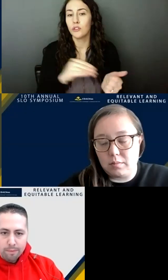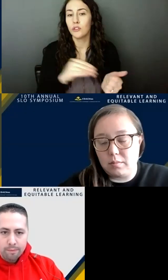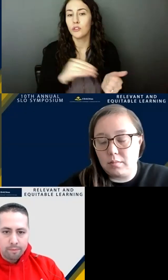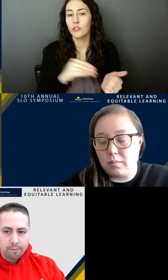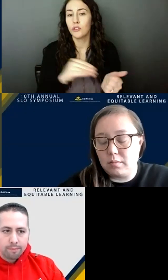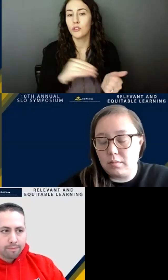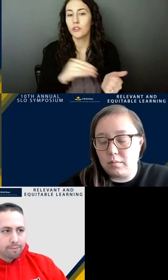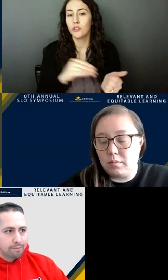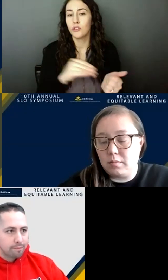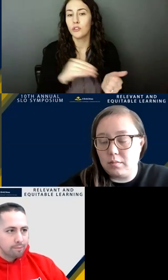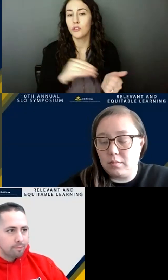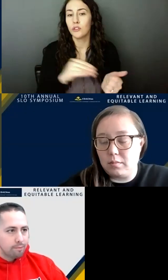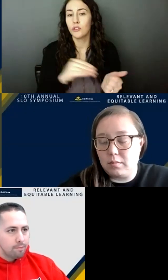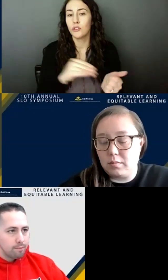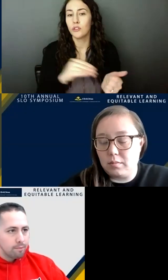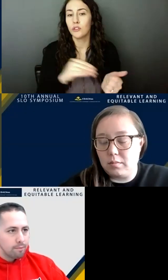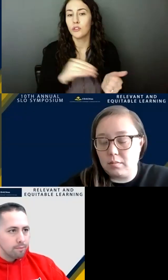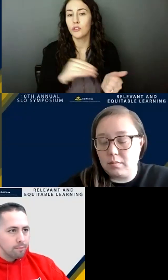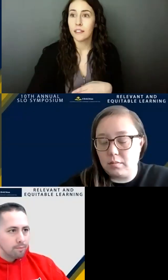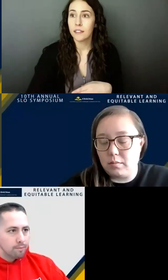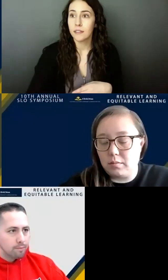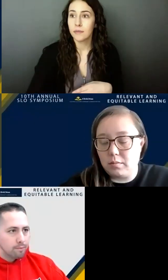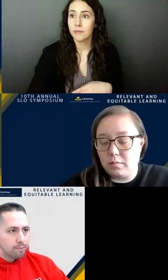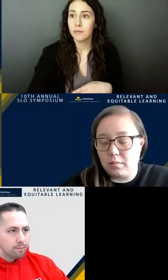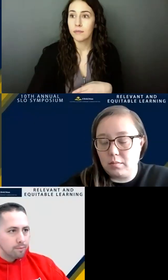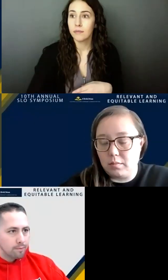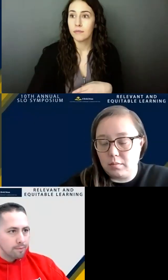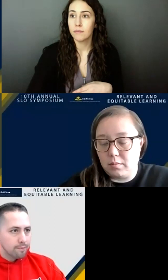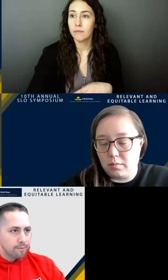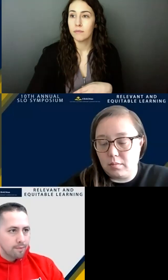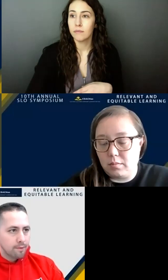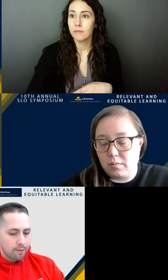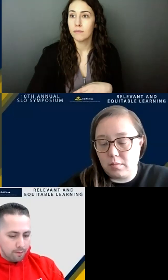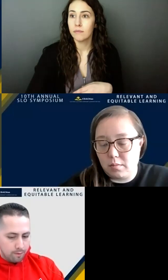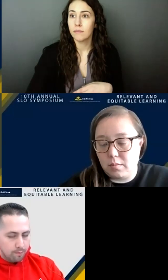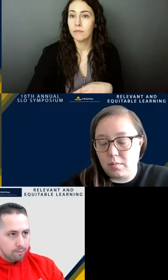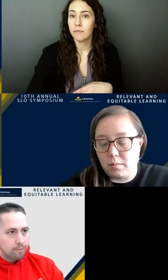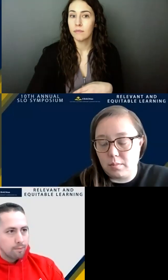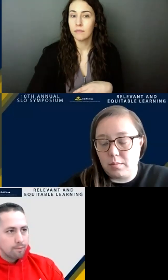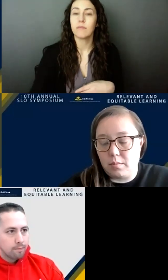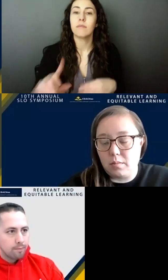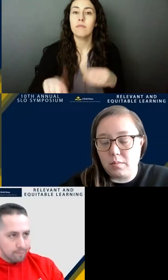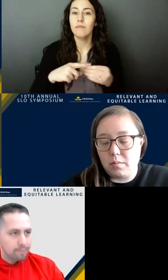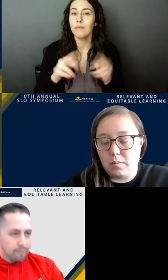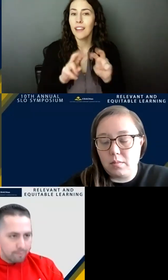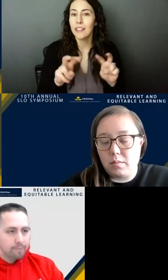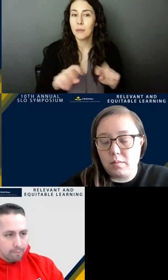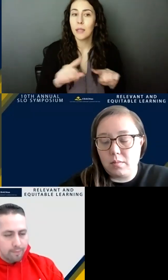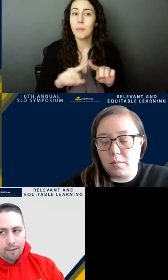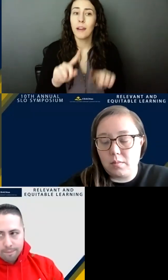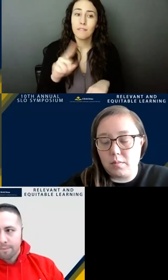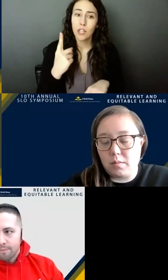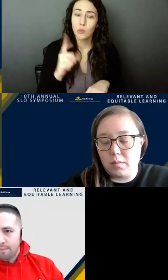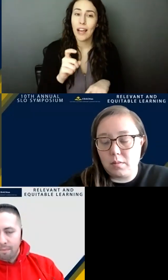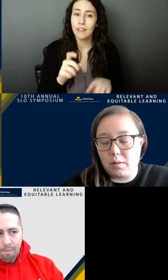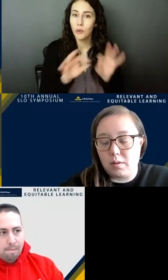when we're talking to students, we should talk to students about assessment, but first we need to frame the learning. And so I talk